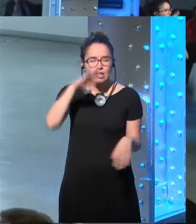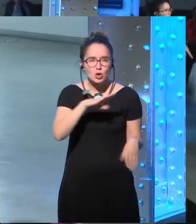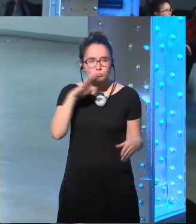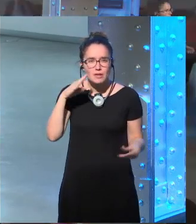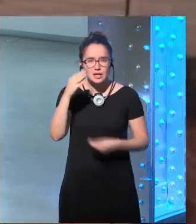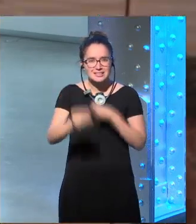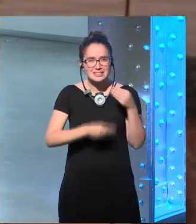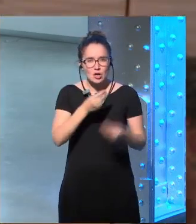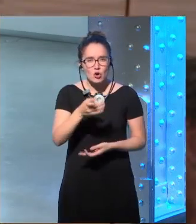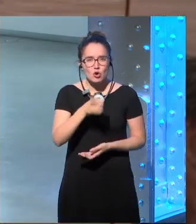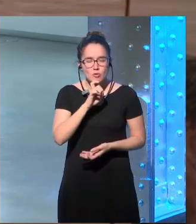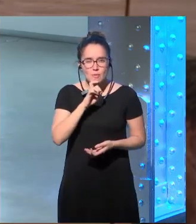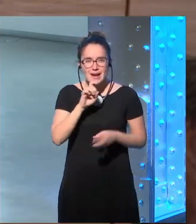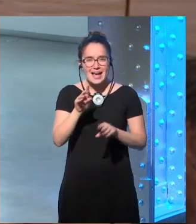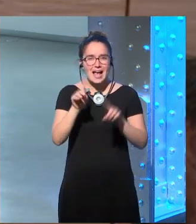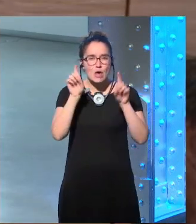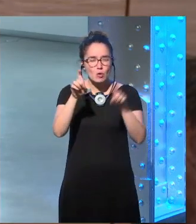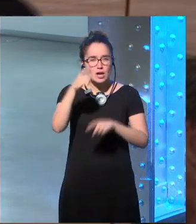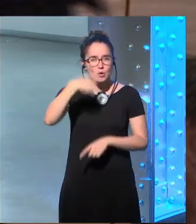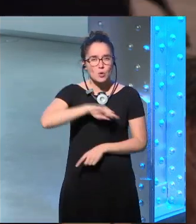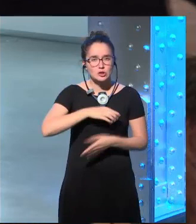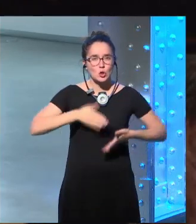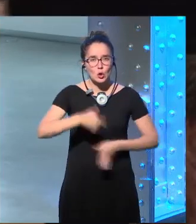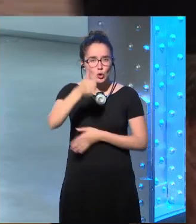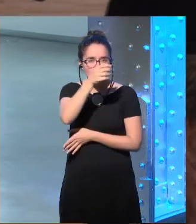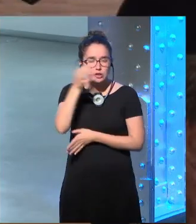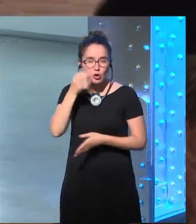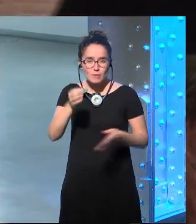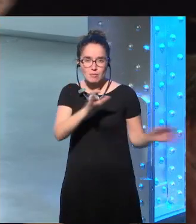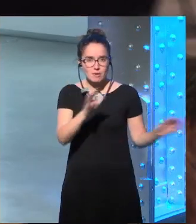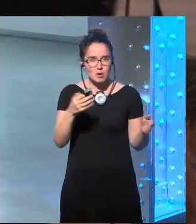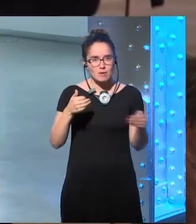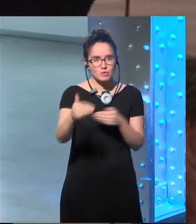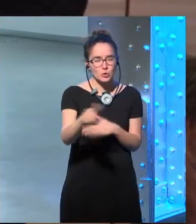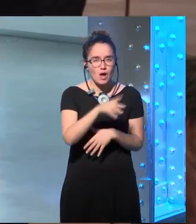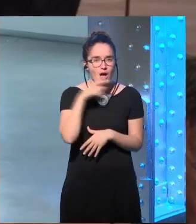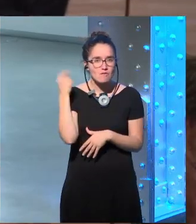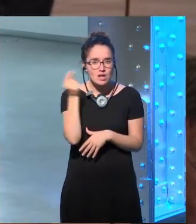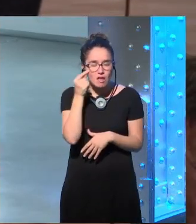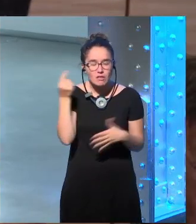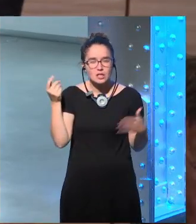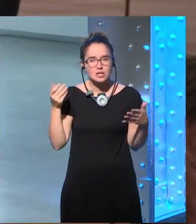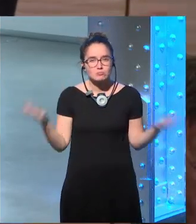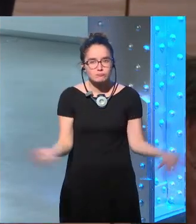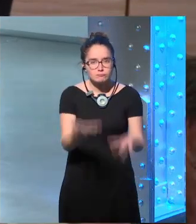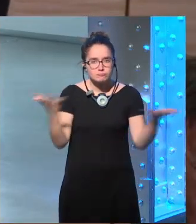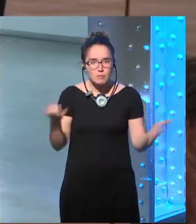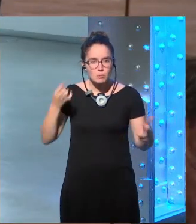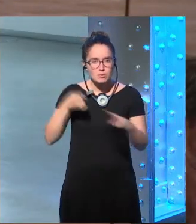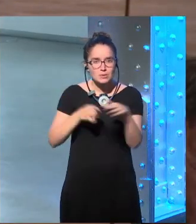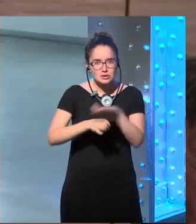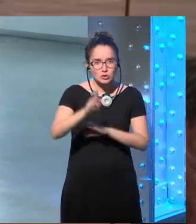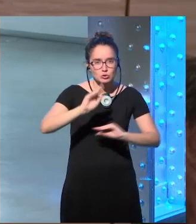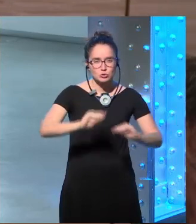ready for this kind of future? What kind of skills we should promote into them as opposed to the traditional